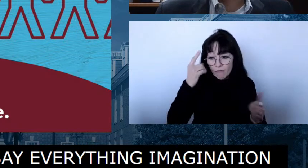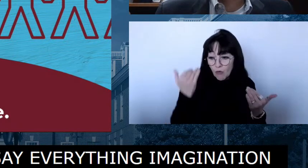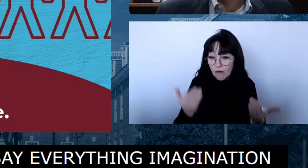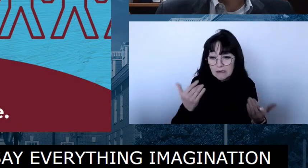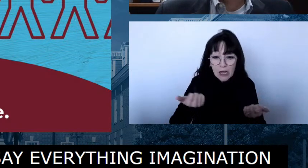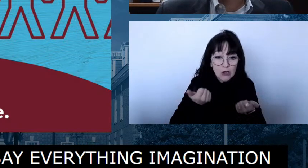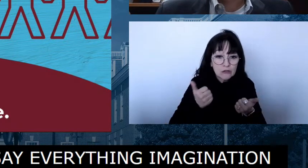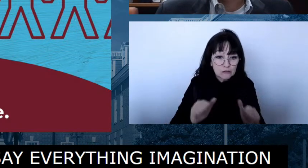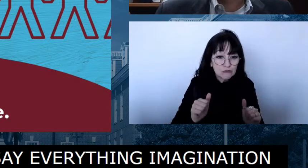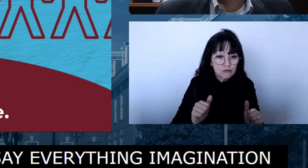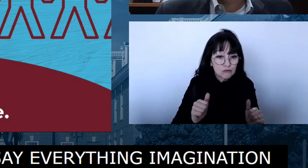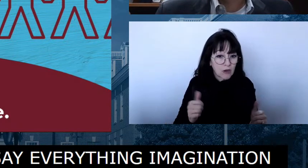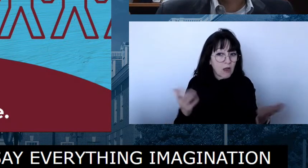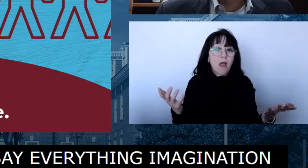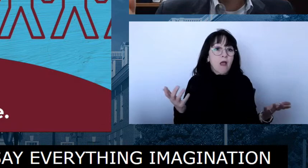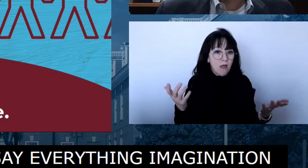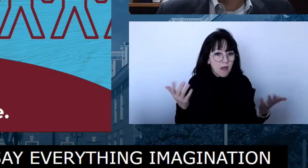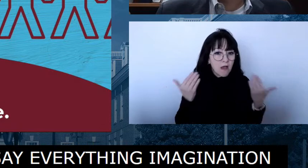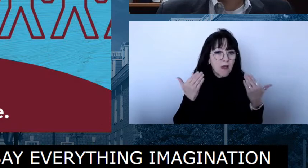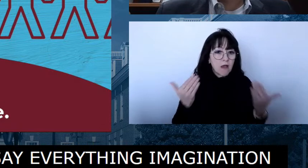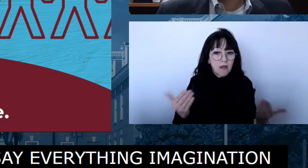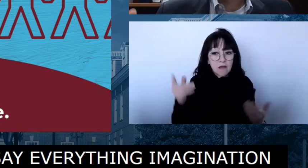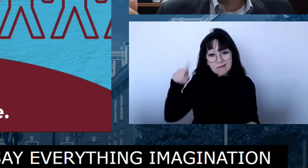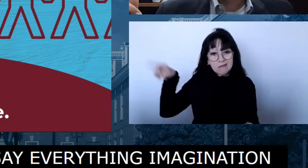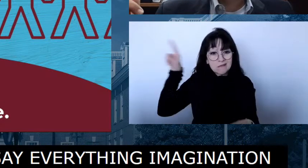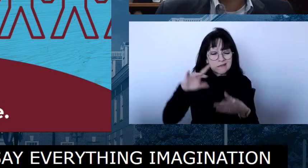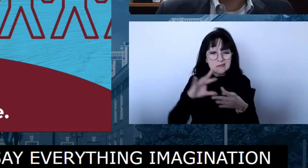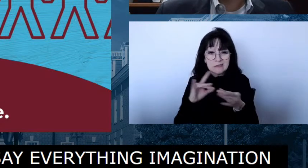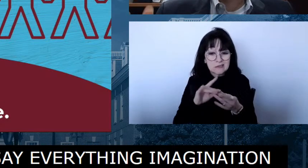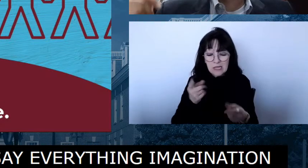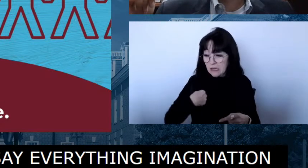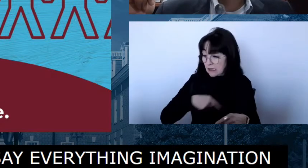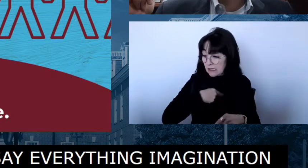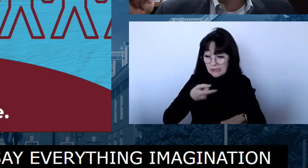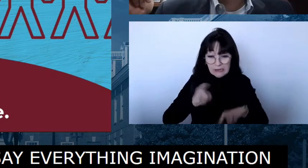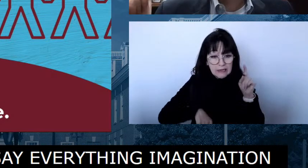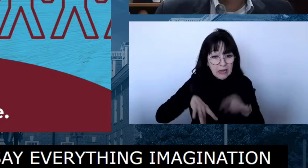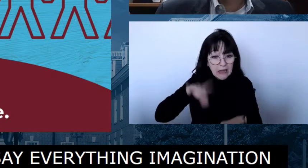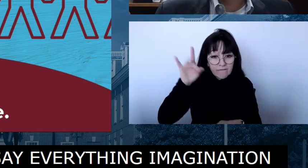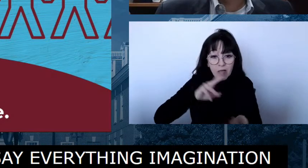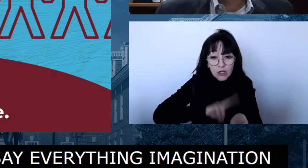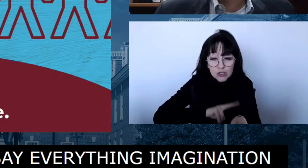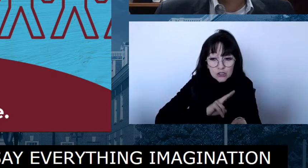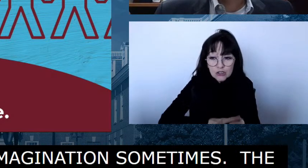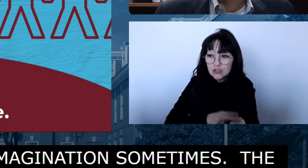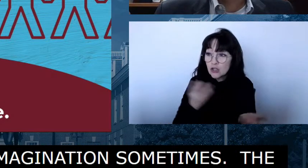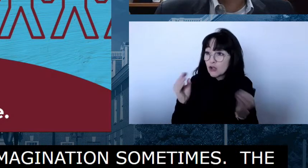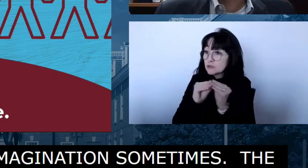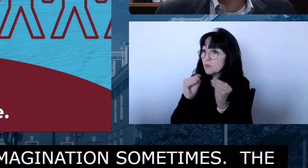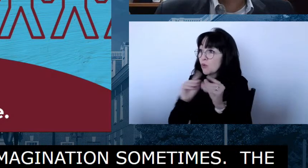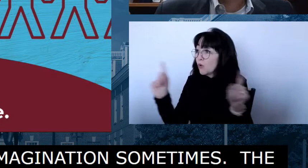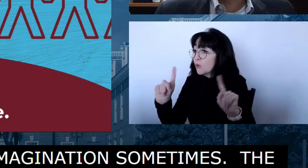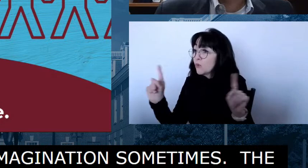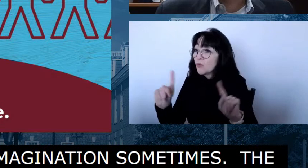head saying, hey, we can't find nurses. We can't find you doctors. They're a hot commodity. There's, the